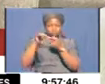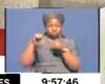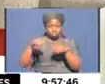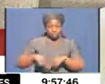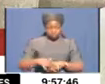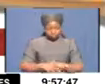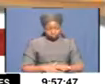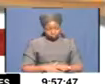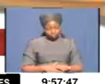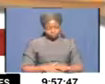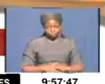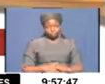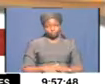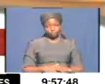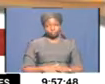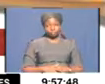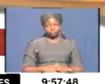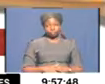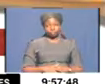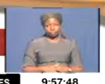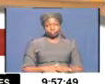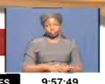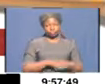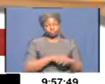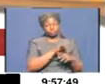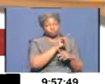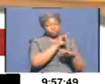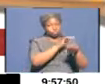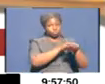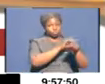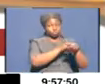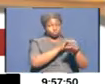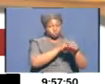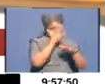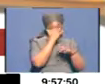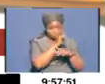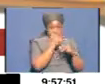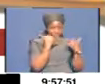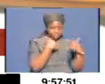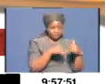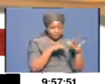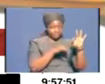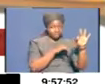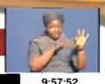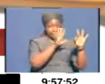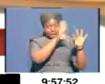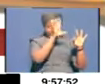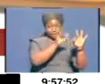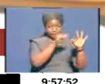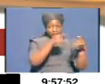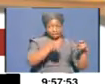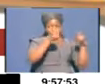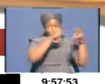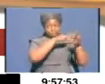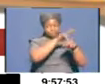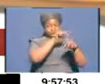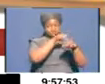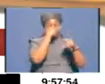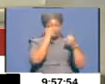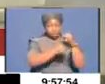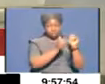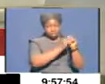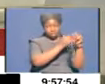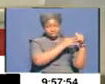what's highly, highly commendable is you played in three African Cup of Nations finals. That was